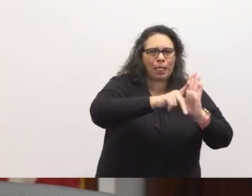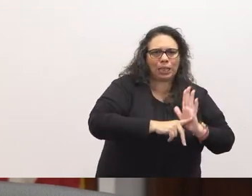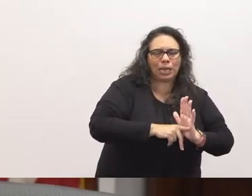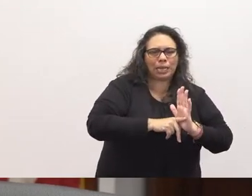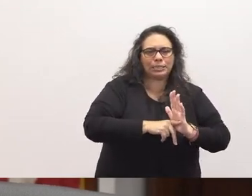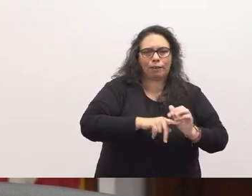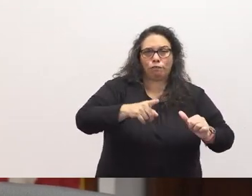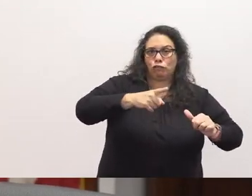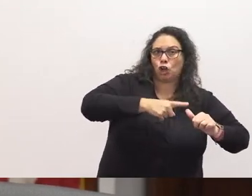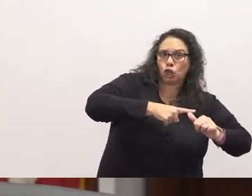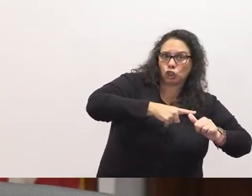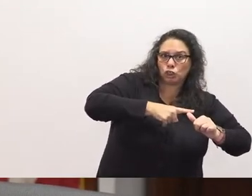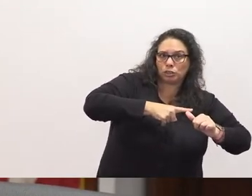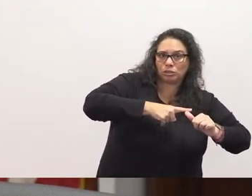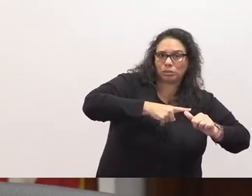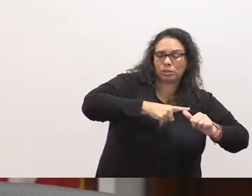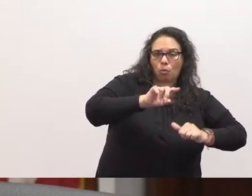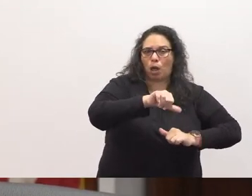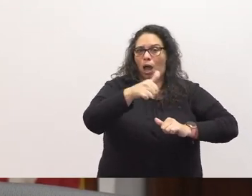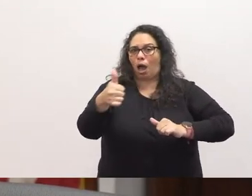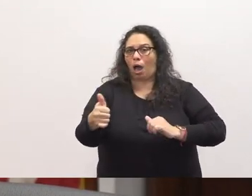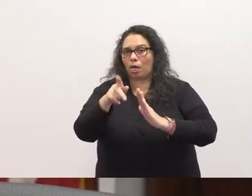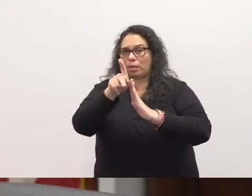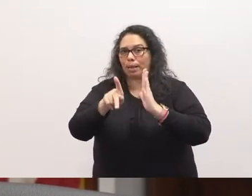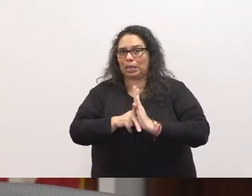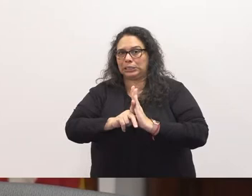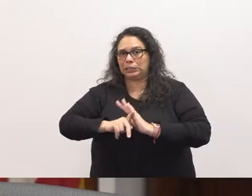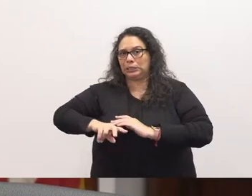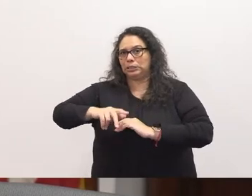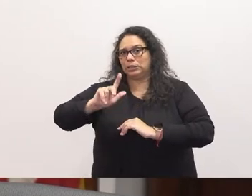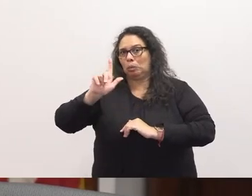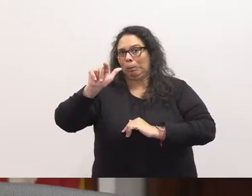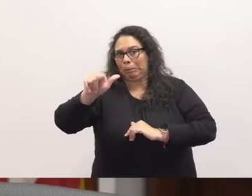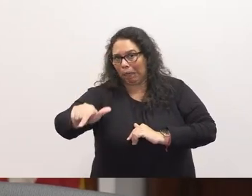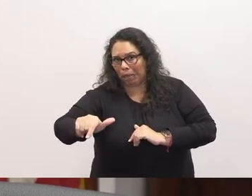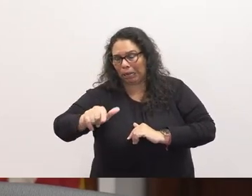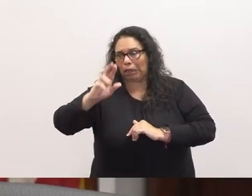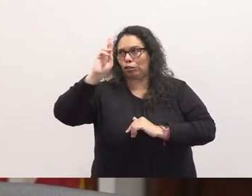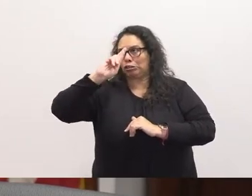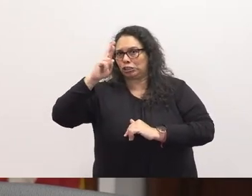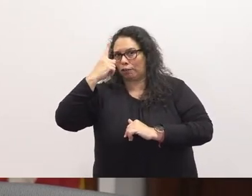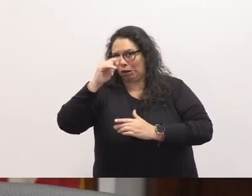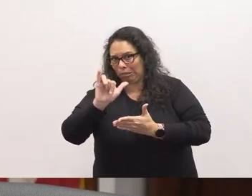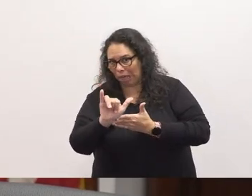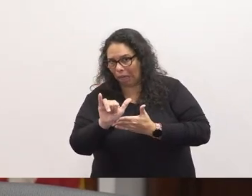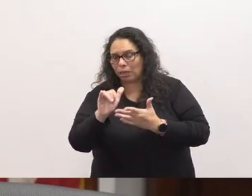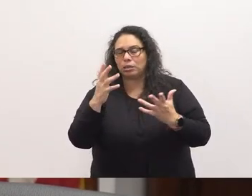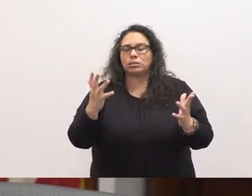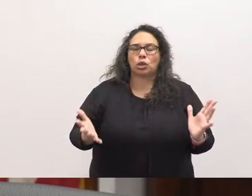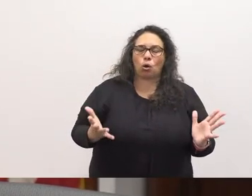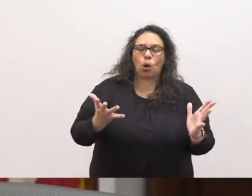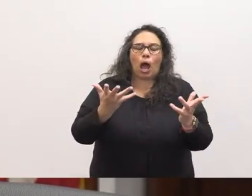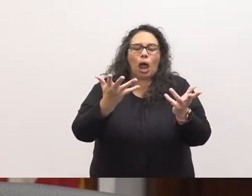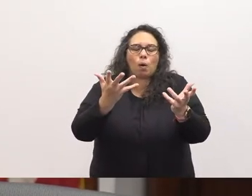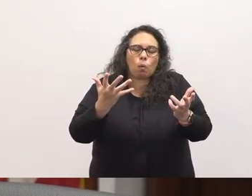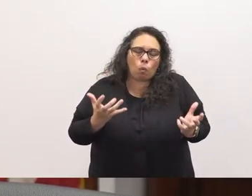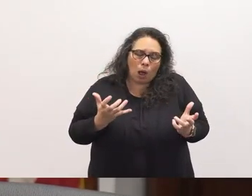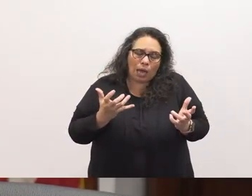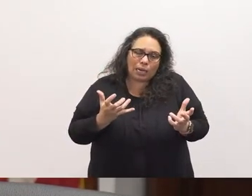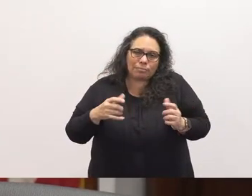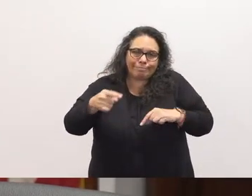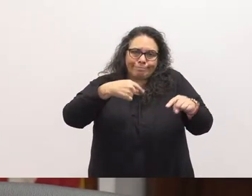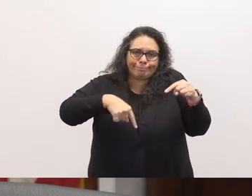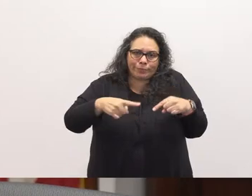out first. Why other policies, sort of what our rationale was for multiple policies. So I want to be able to revisit